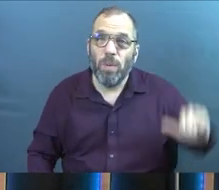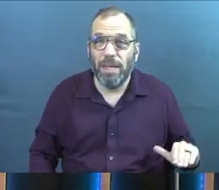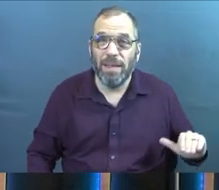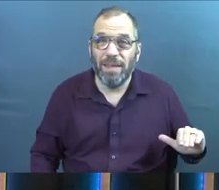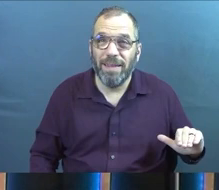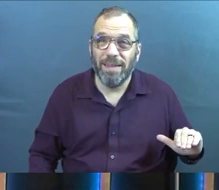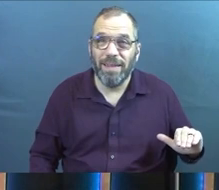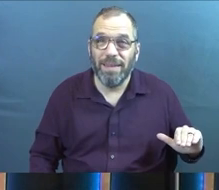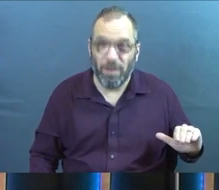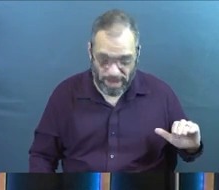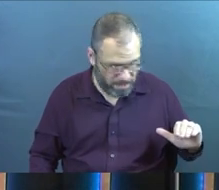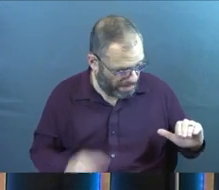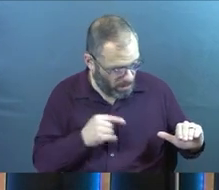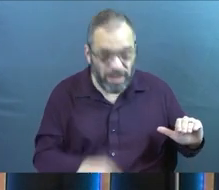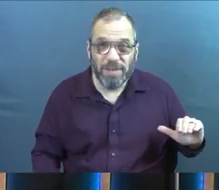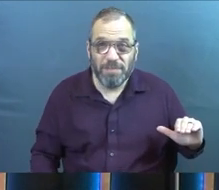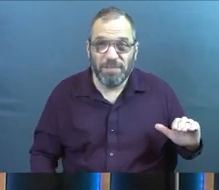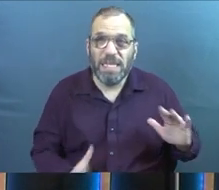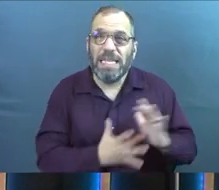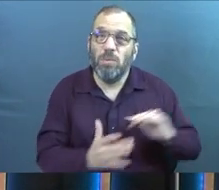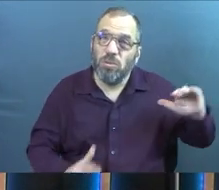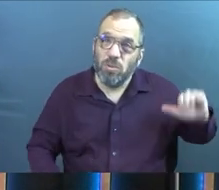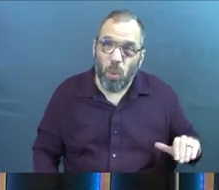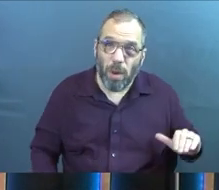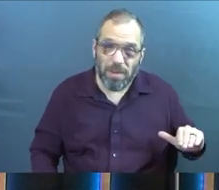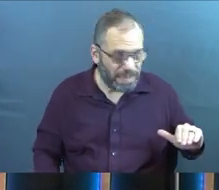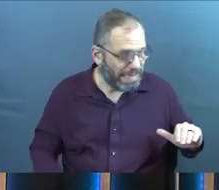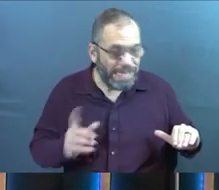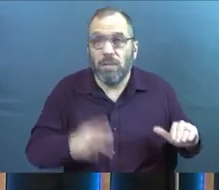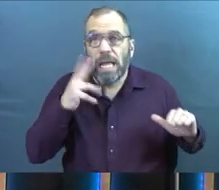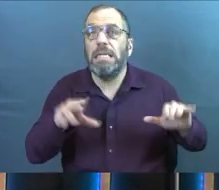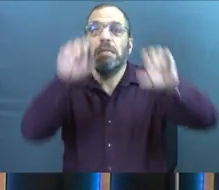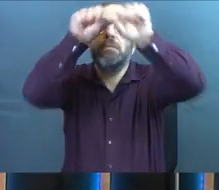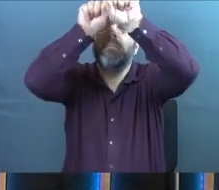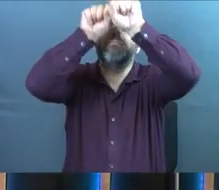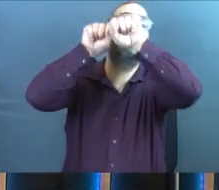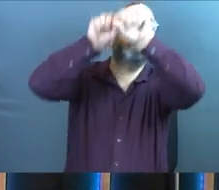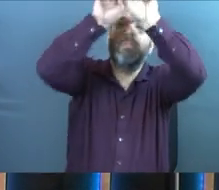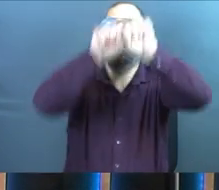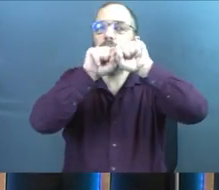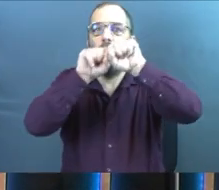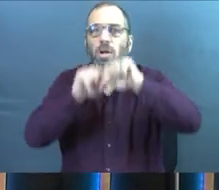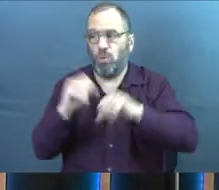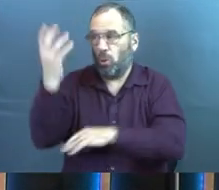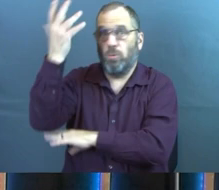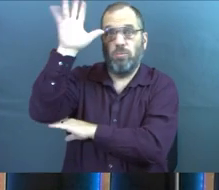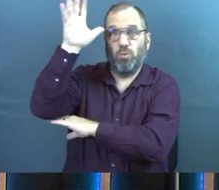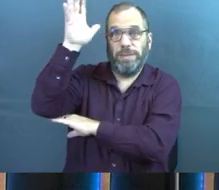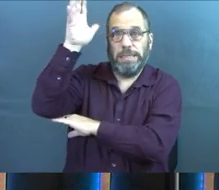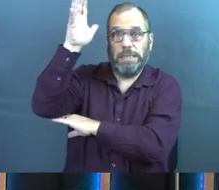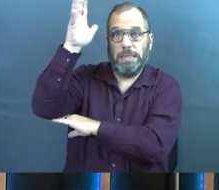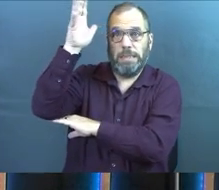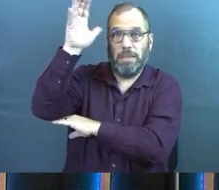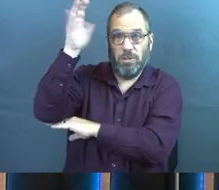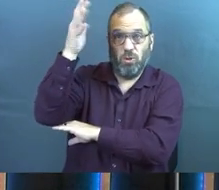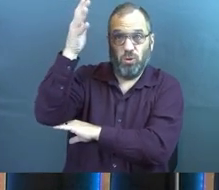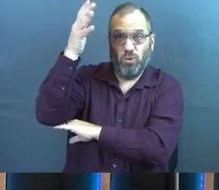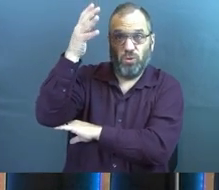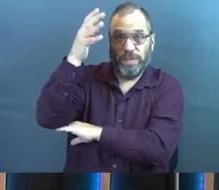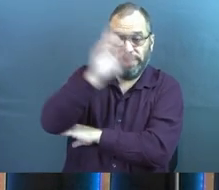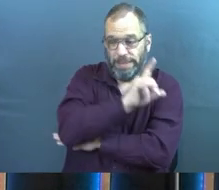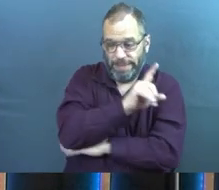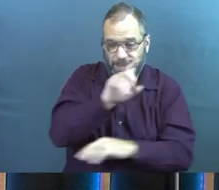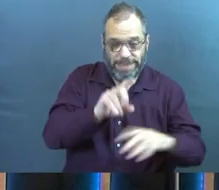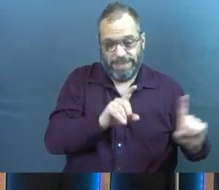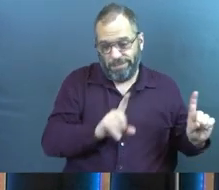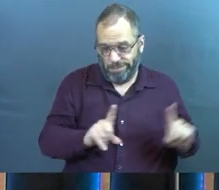man, right? A wee little man was he. The scripture says he was short in stature. He could not see over all the crowd. So he climbs a tree. He climbs up a tree